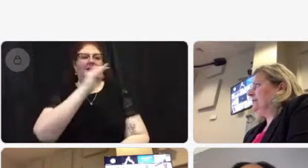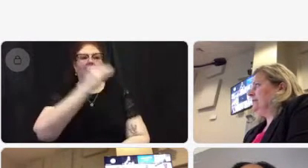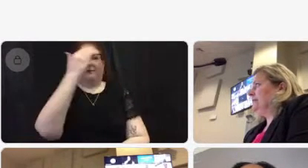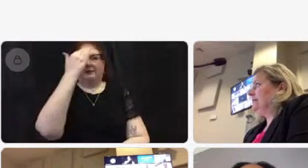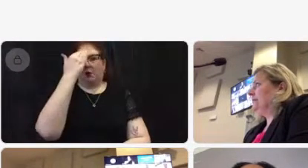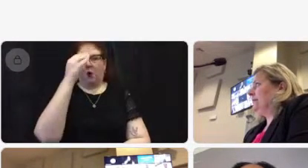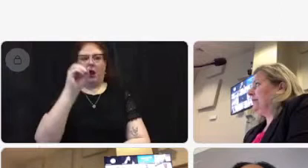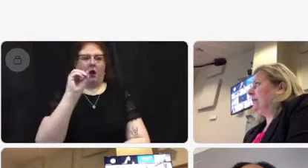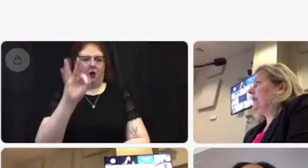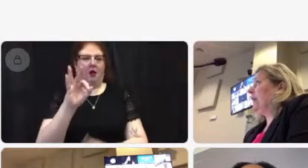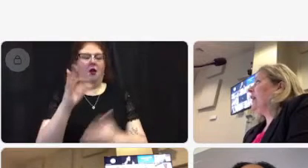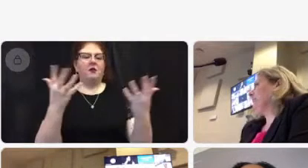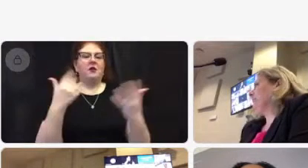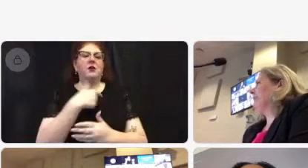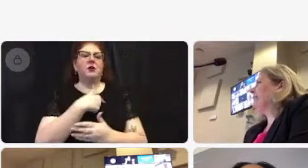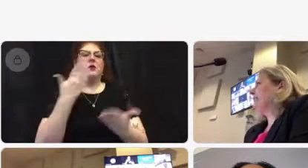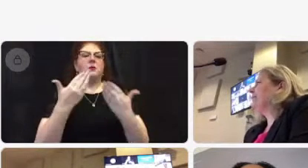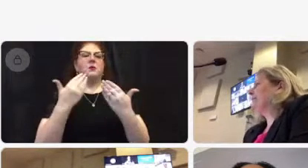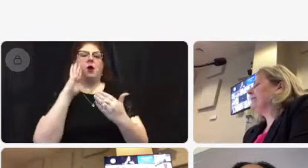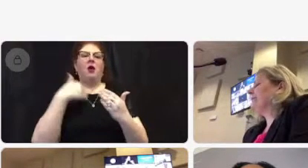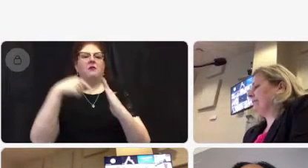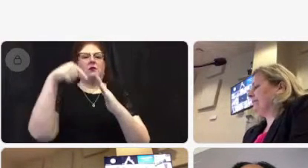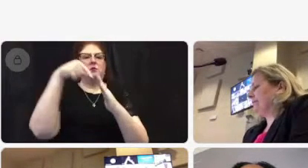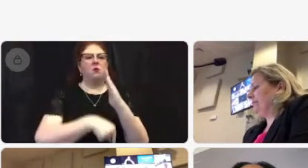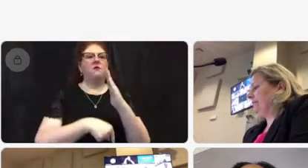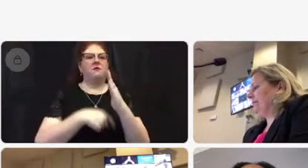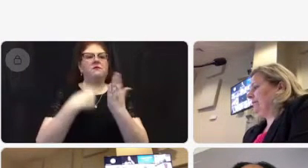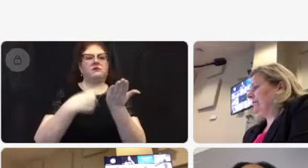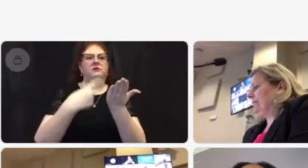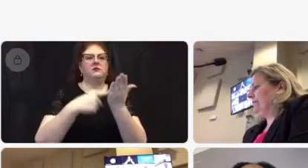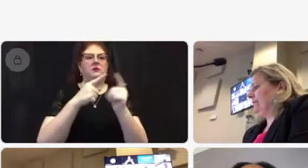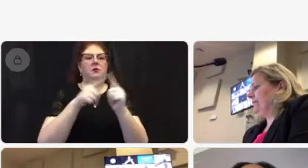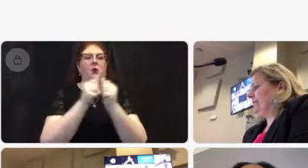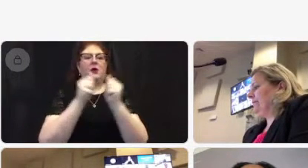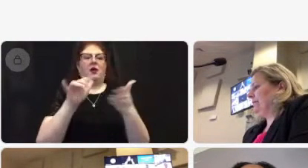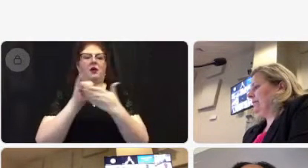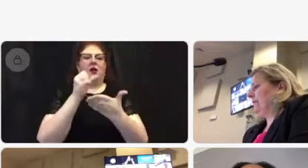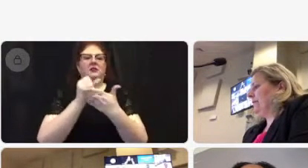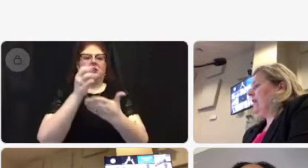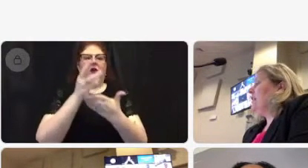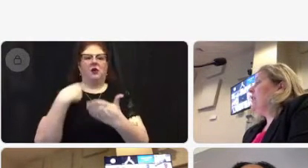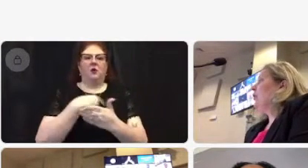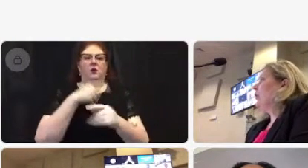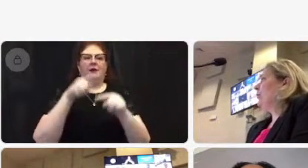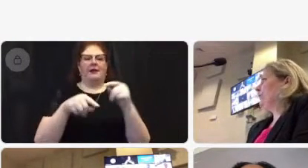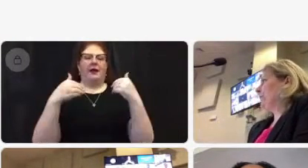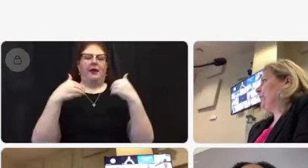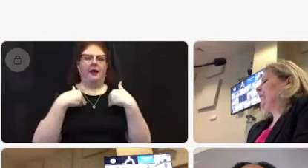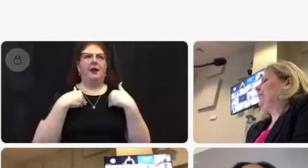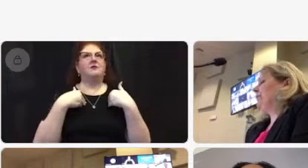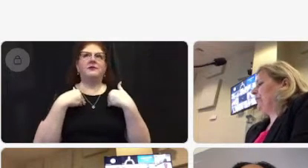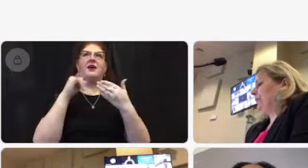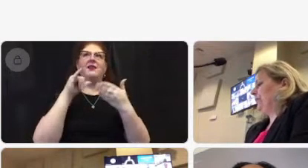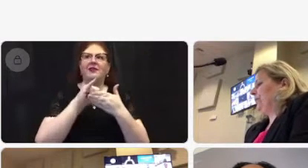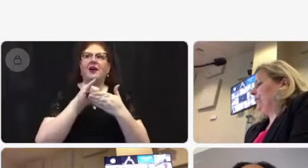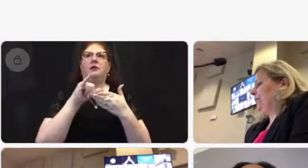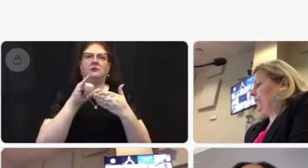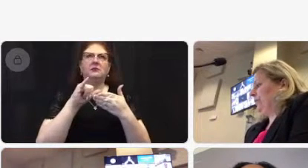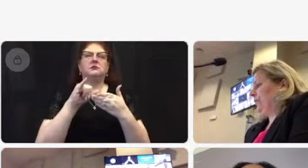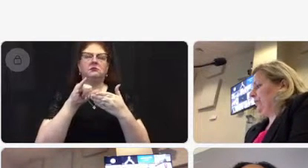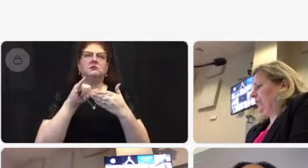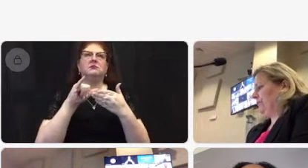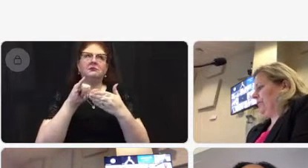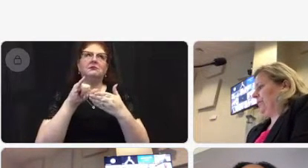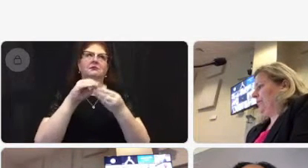I know we may want to have a fuller conversation, but unless we get that software, we won't be able to have that complete and full conversation.